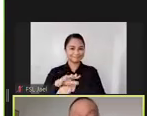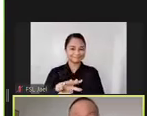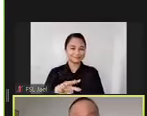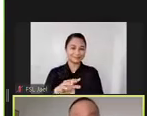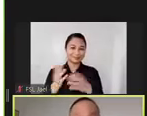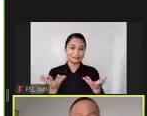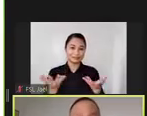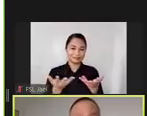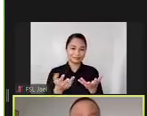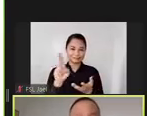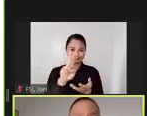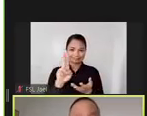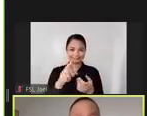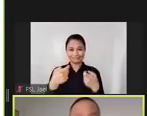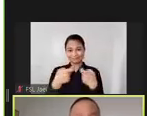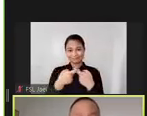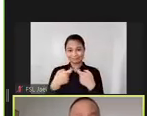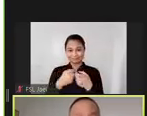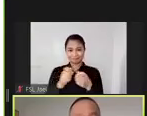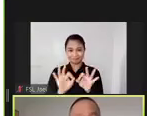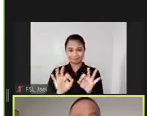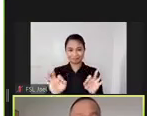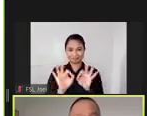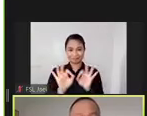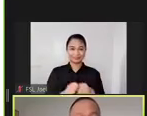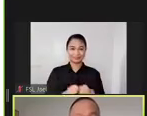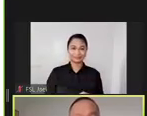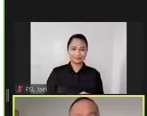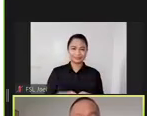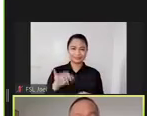safe electricity. Over time, we also